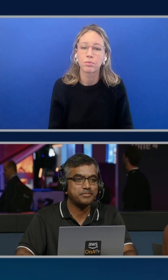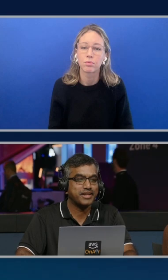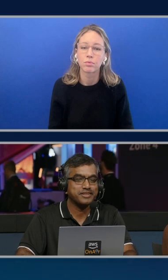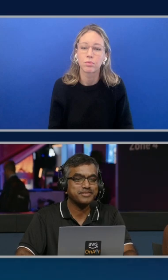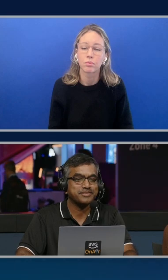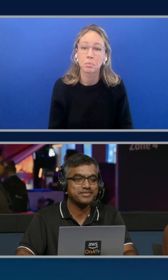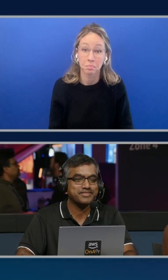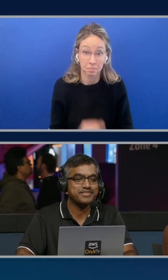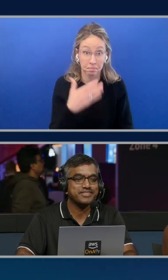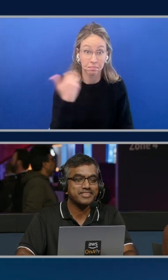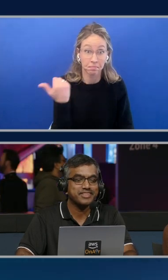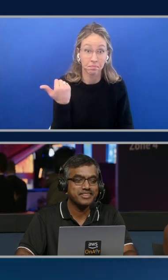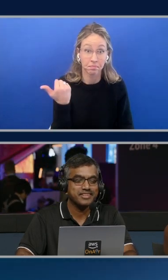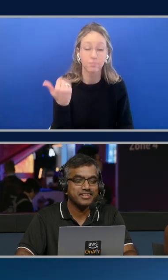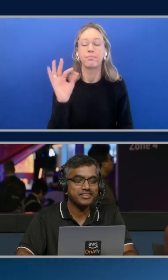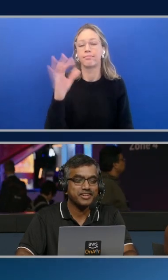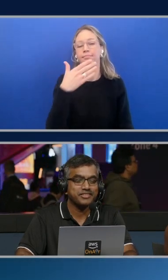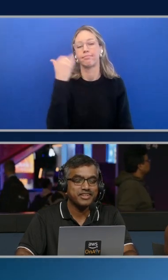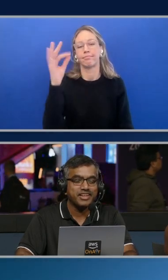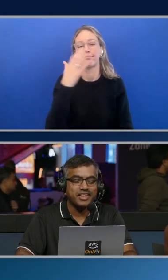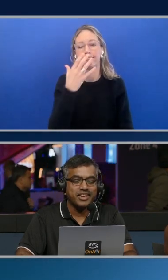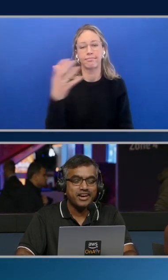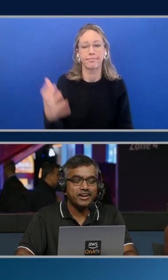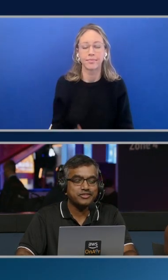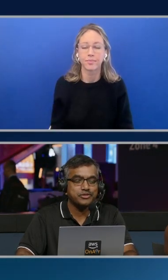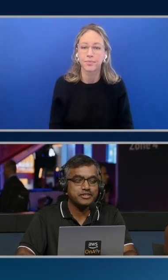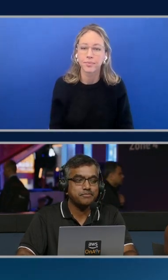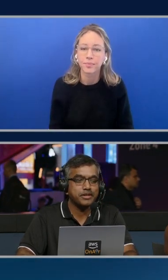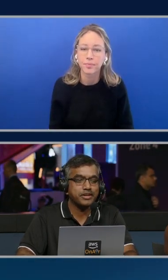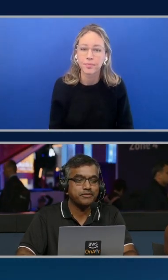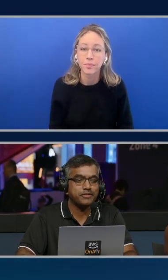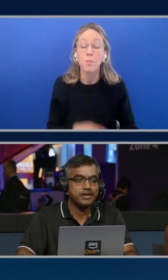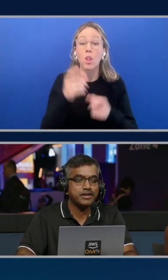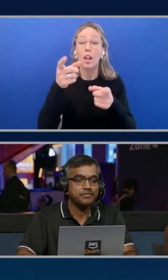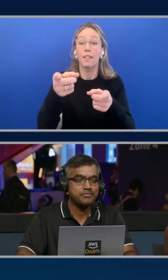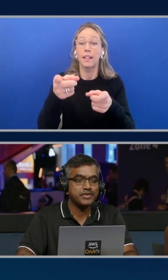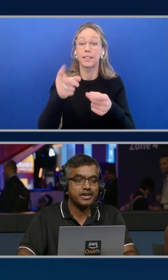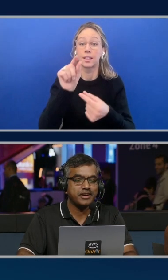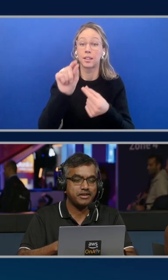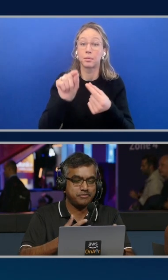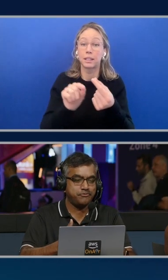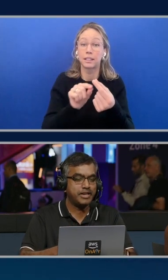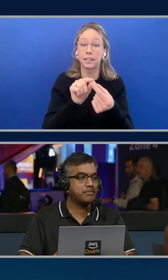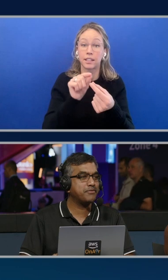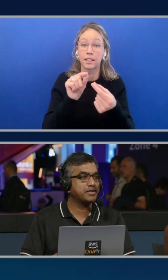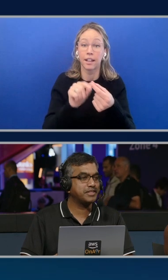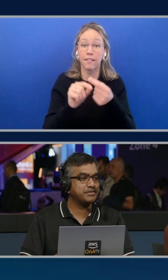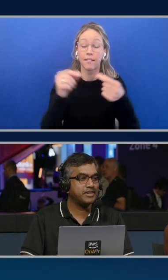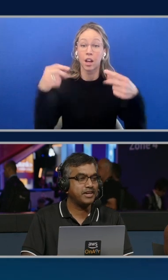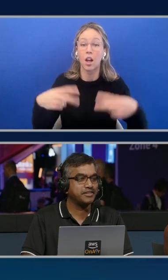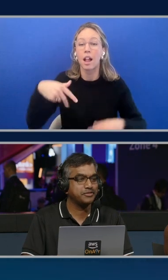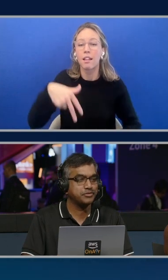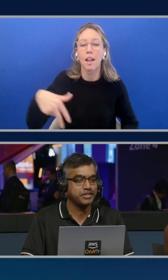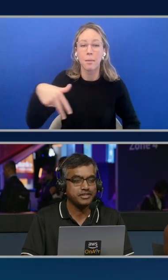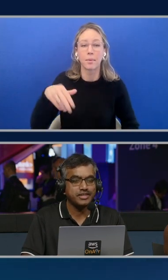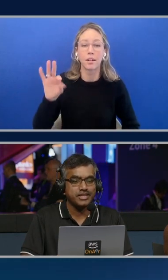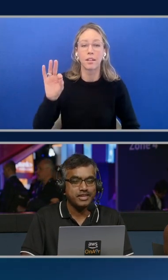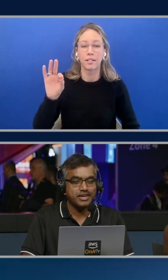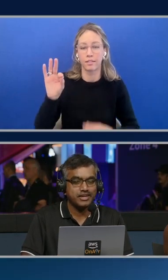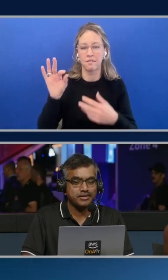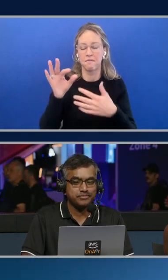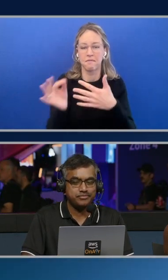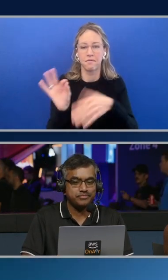Is it better? Yeah, way better. Thank you so much. Okay. So this particular Lambda function is using